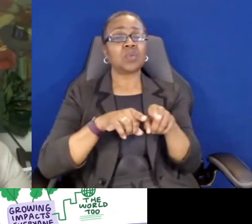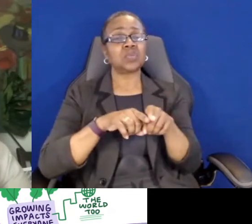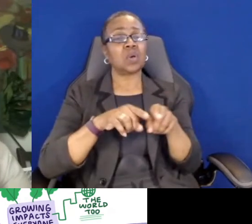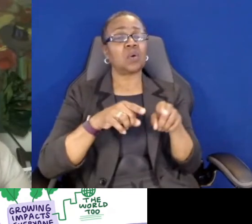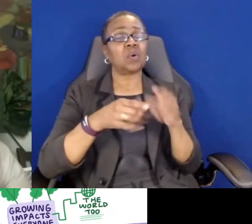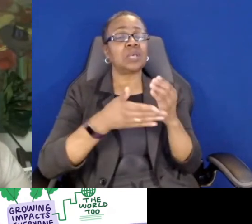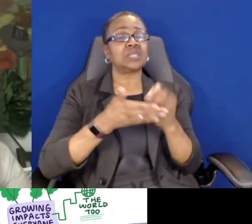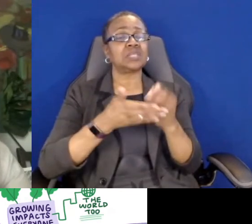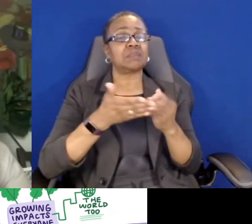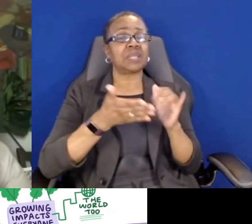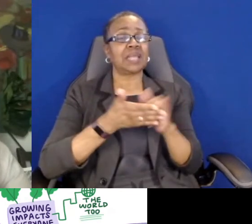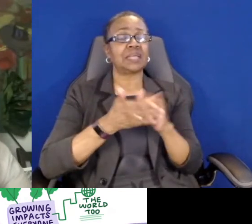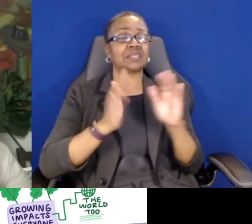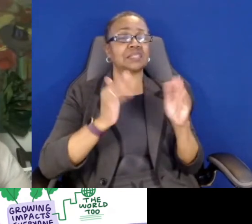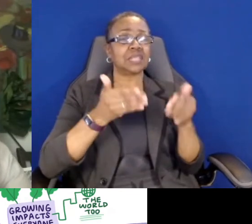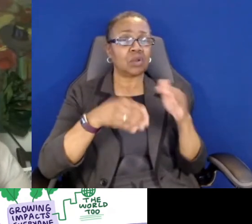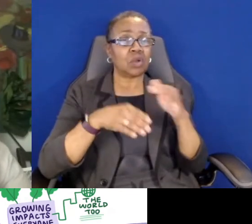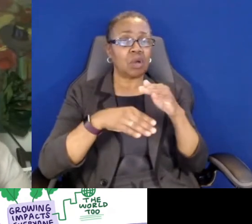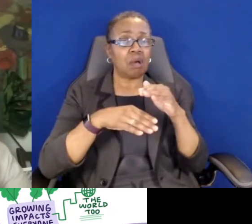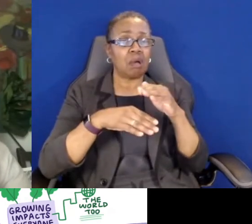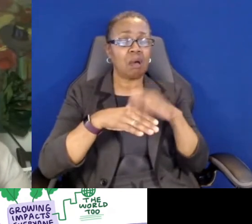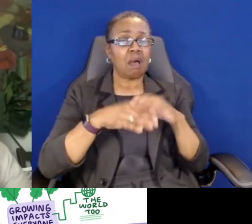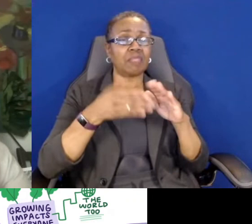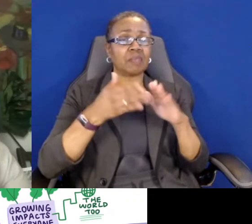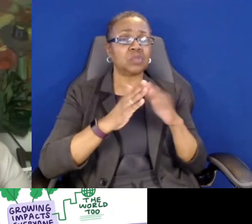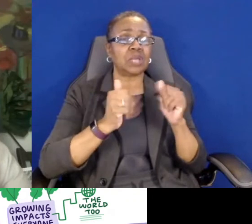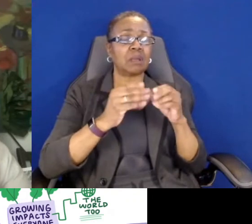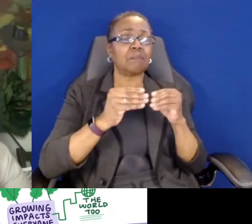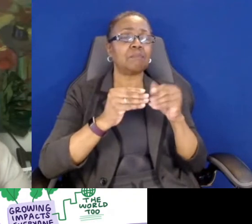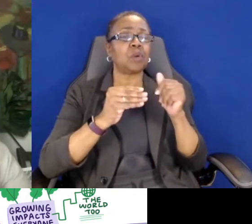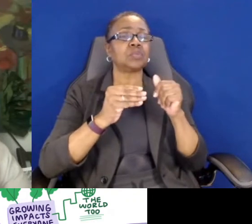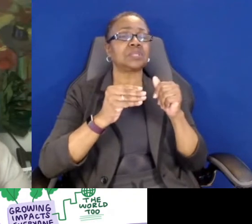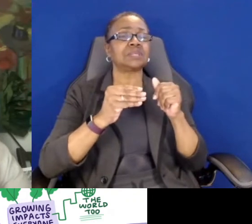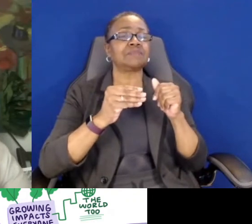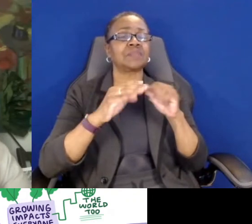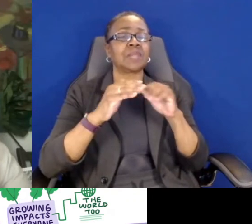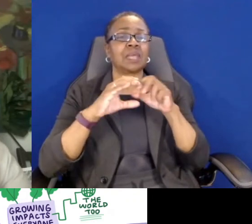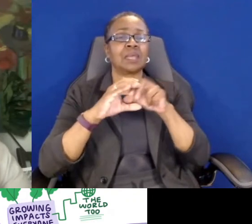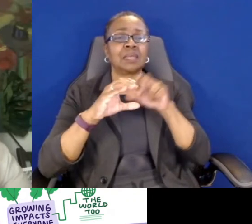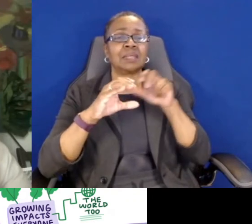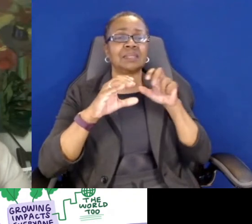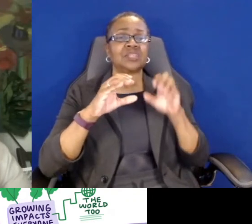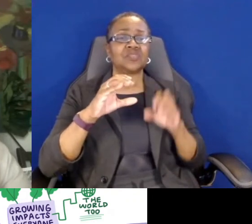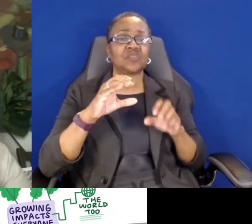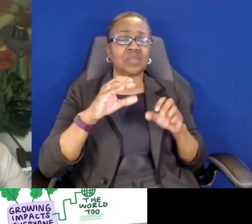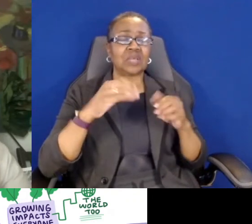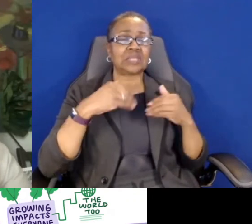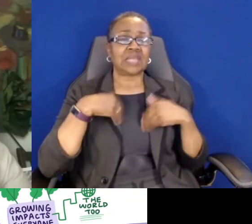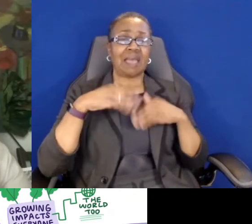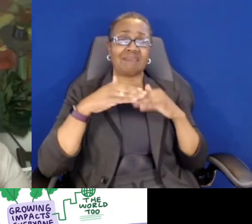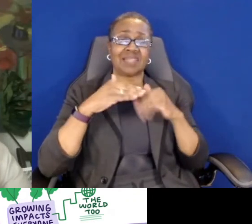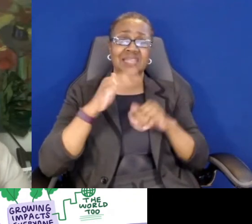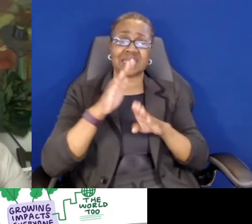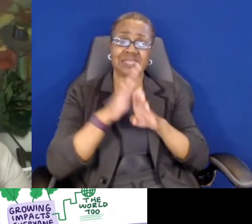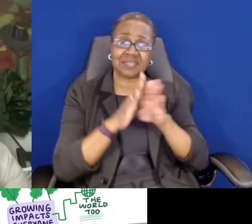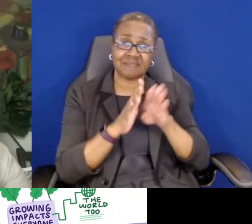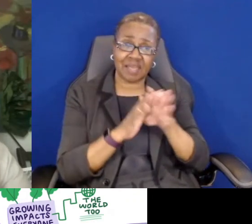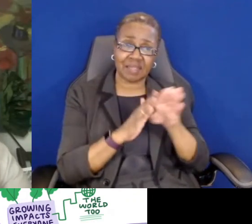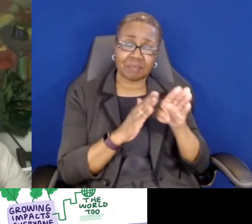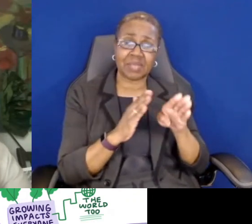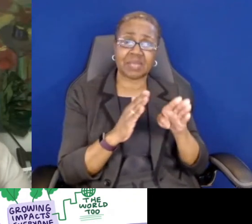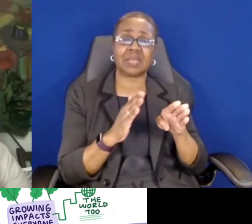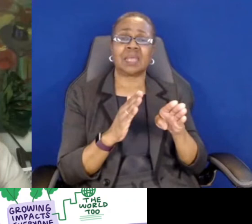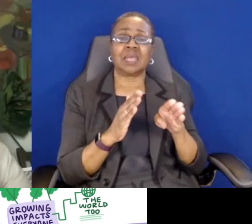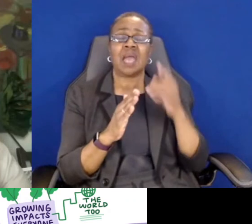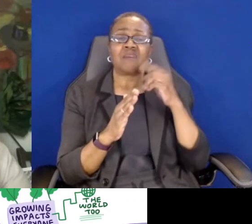is centered around the communities that are most disenfranchised and have had the least amount of development from and for the community that's